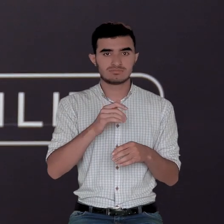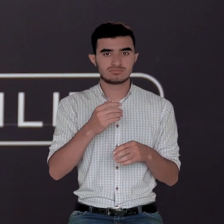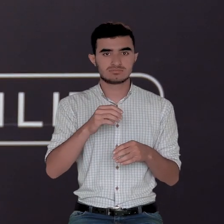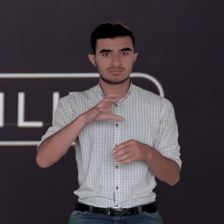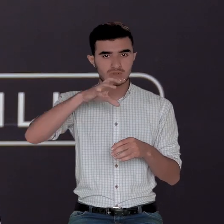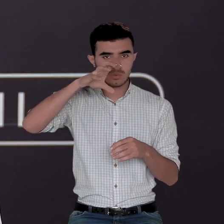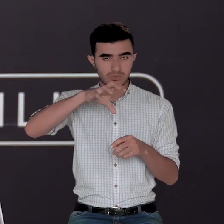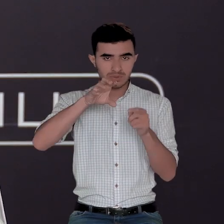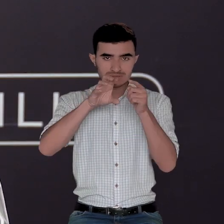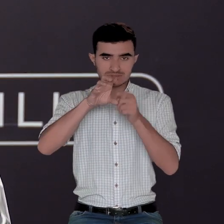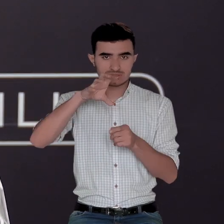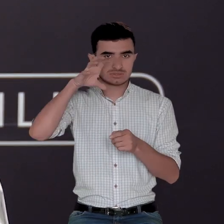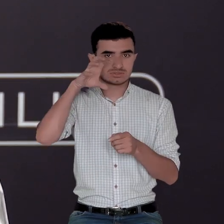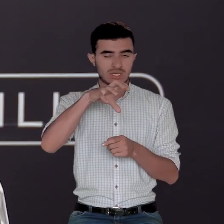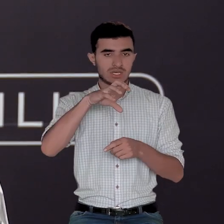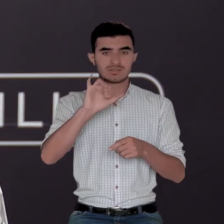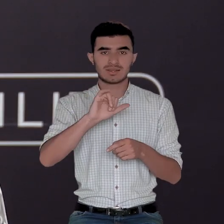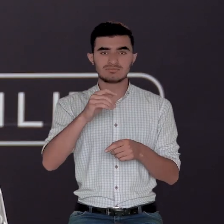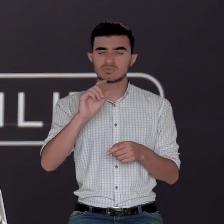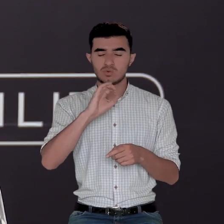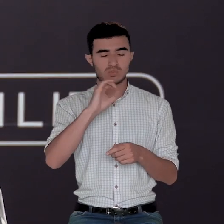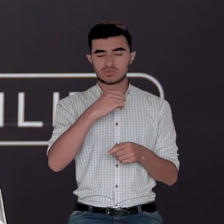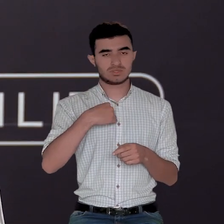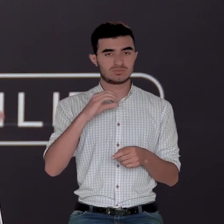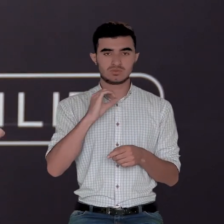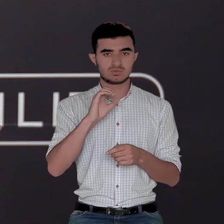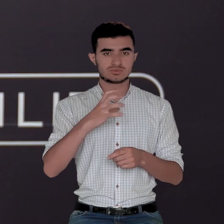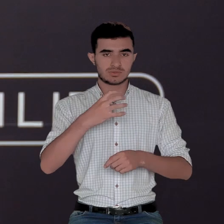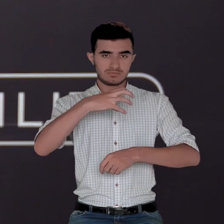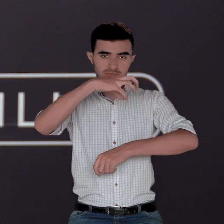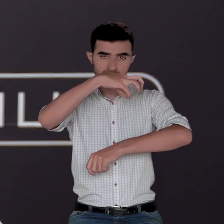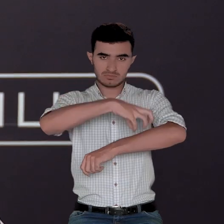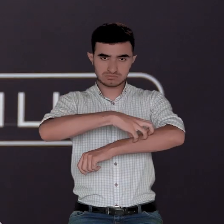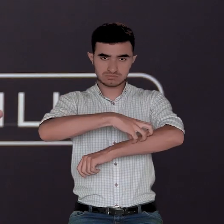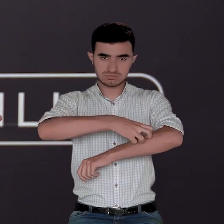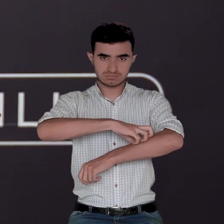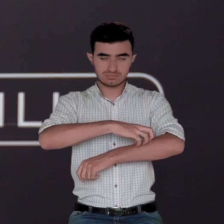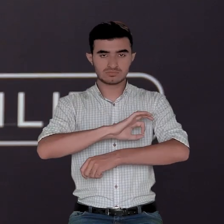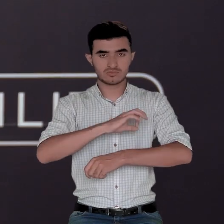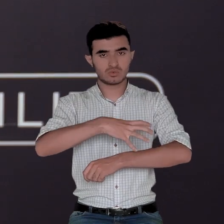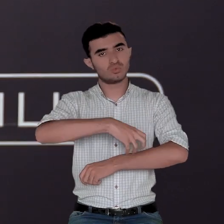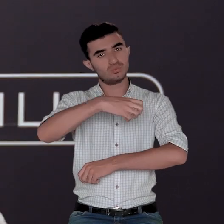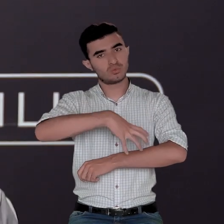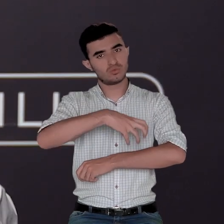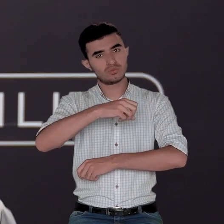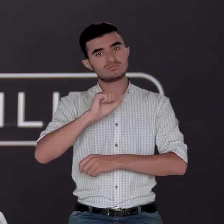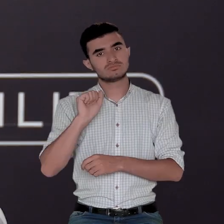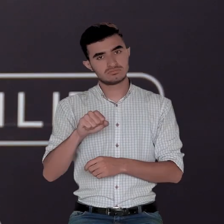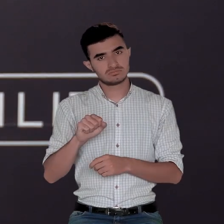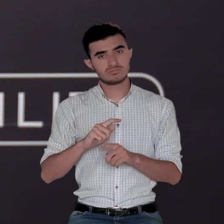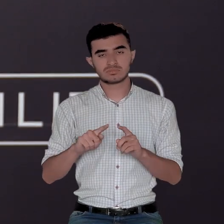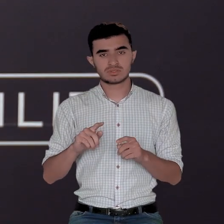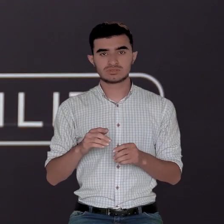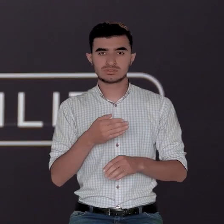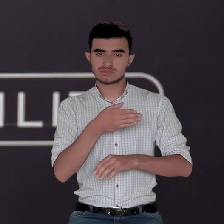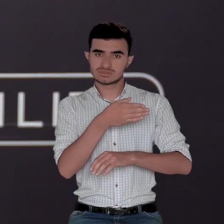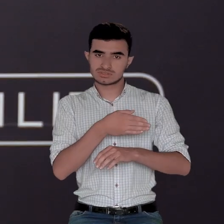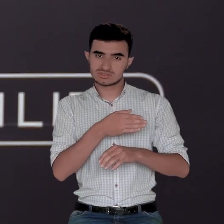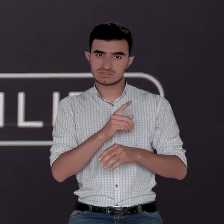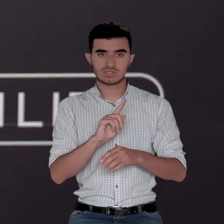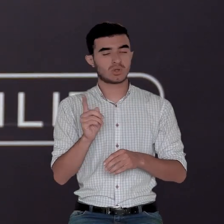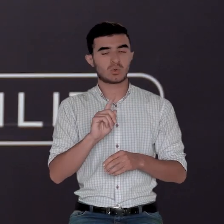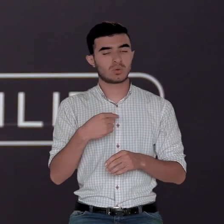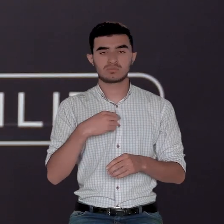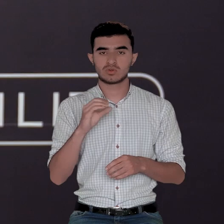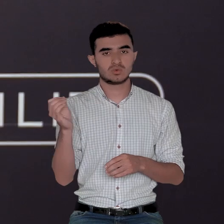of invasion, or like acupuncture where there's a little bit of invasion where, you have to prick the needles. It